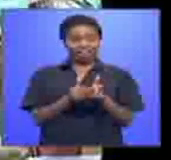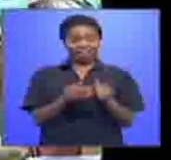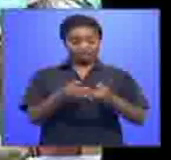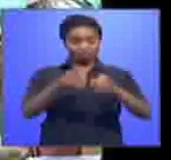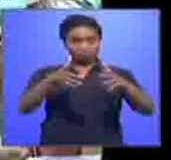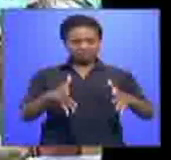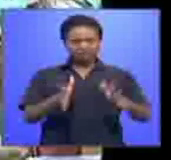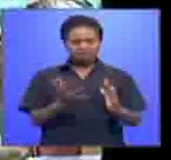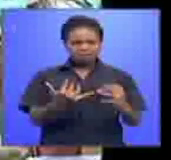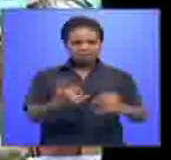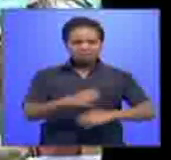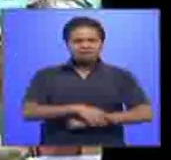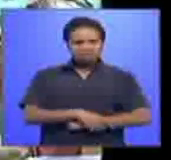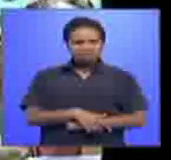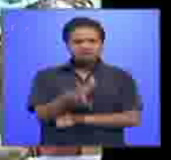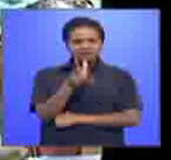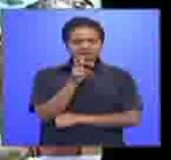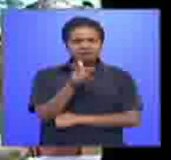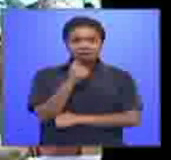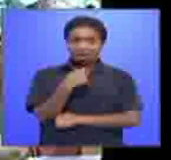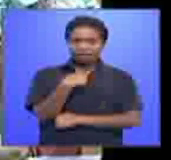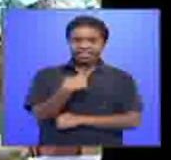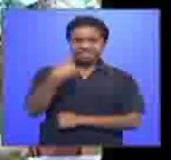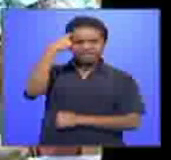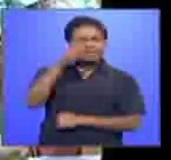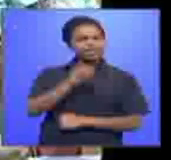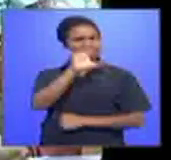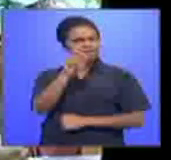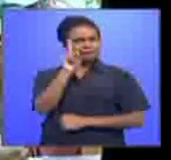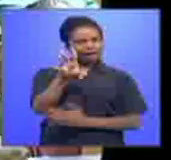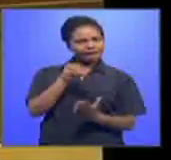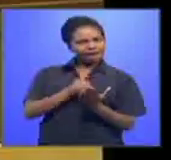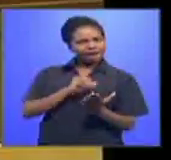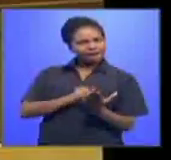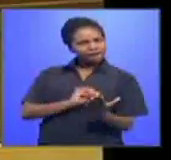views on what should be contained in the speech.